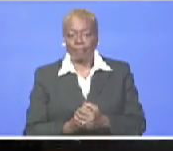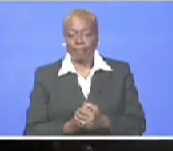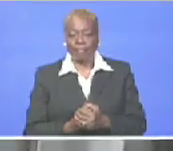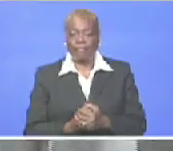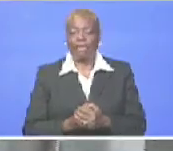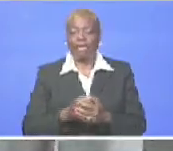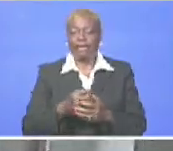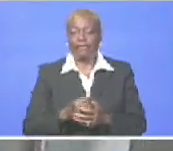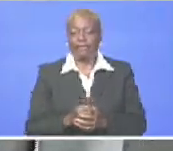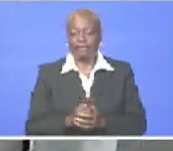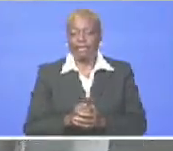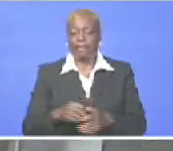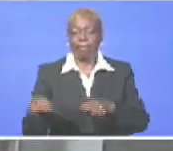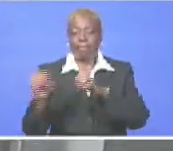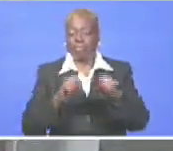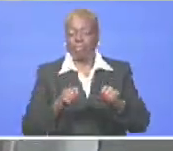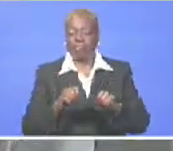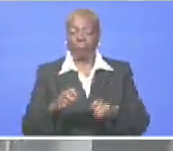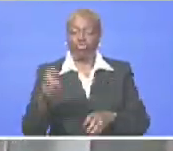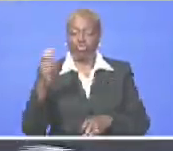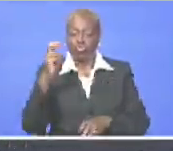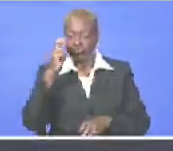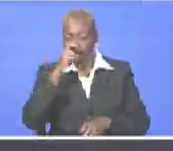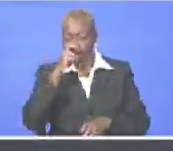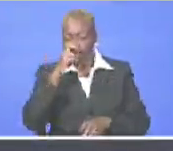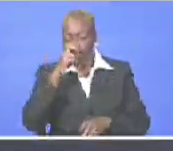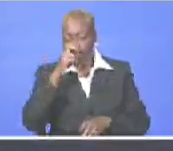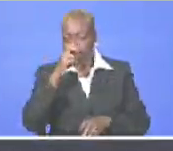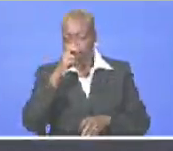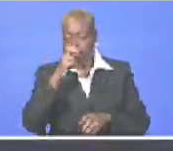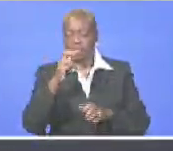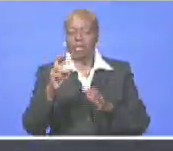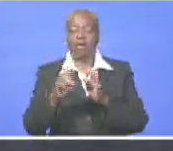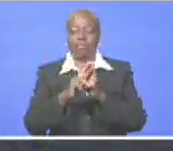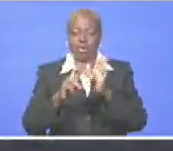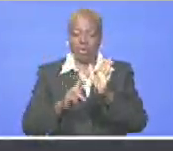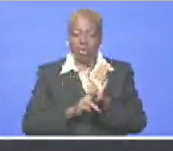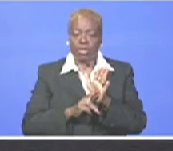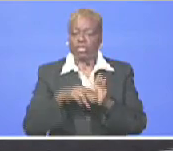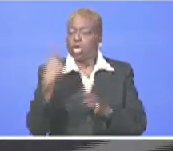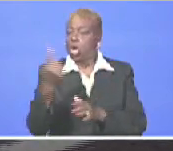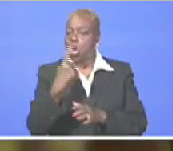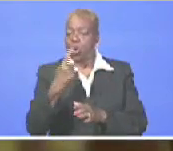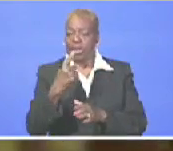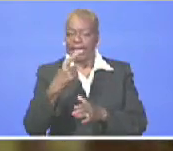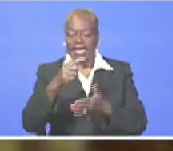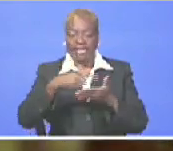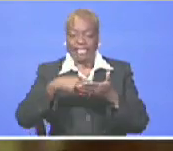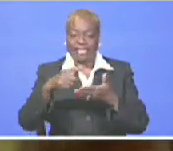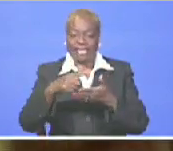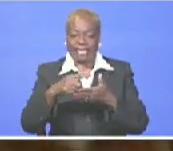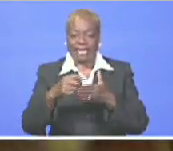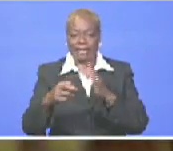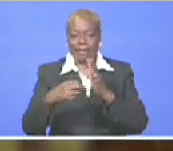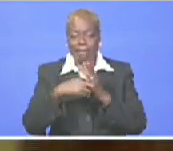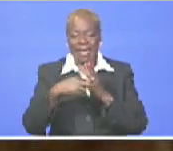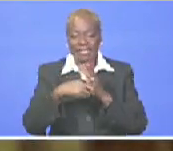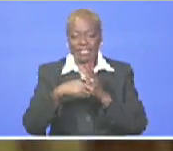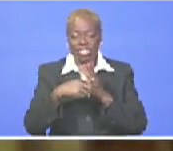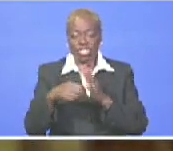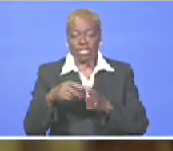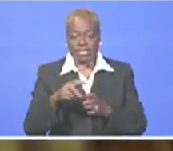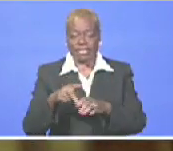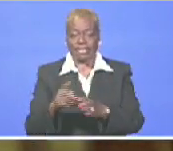strict protocols for the safety of residents. Only ticketed passengers allowed inside LPIA's terminals.